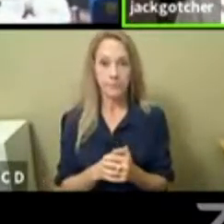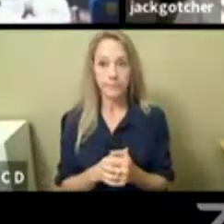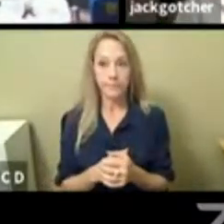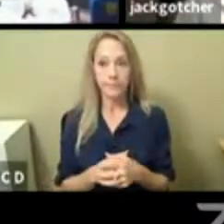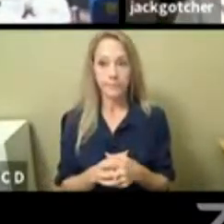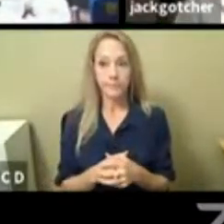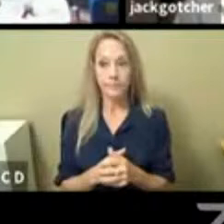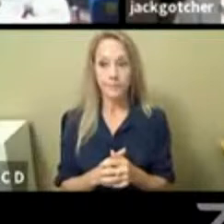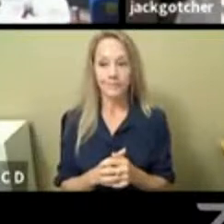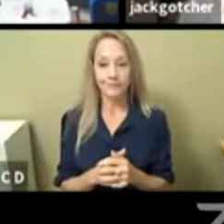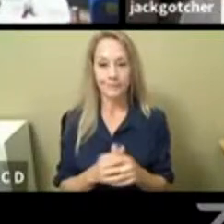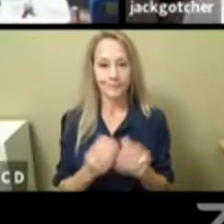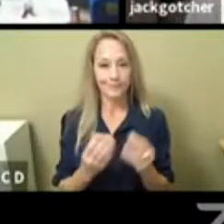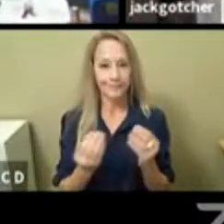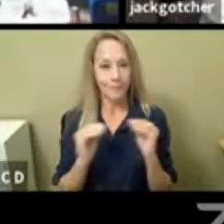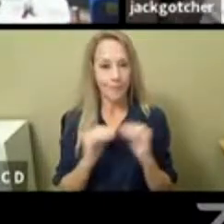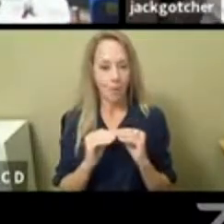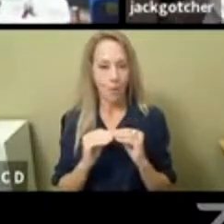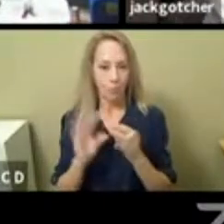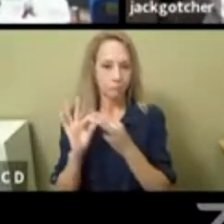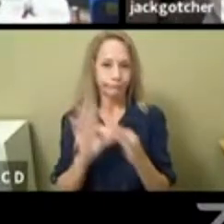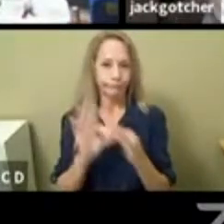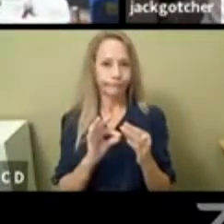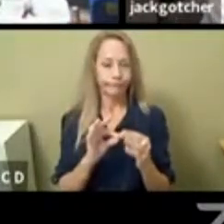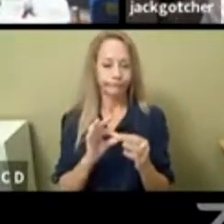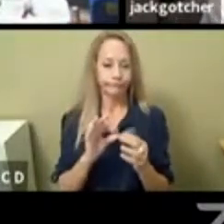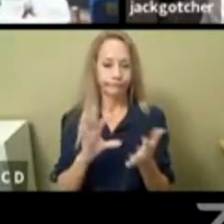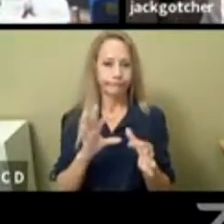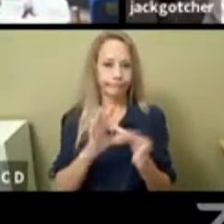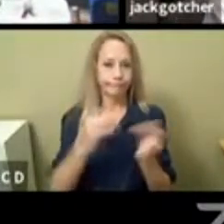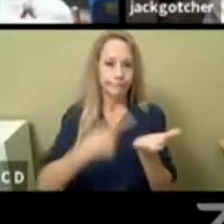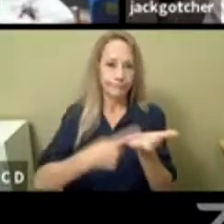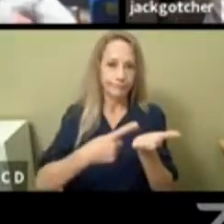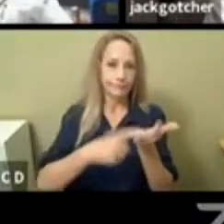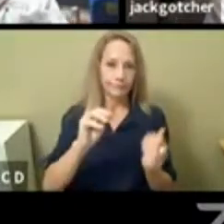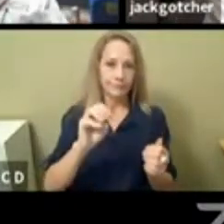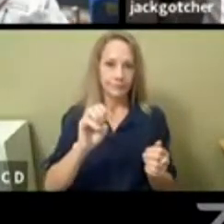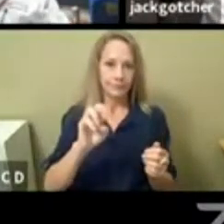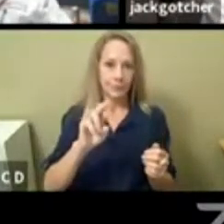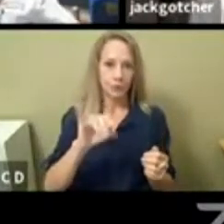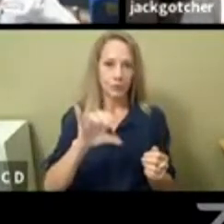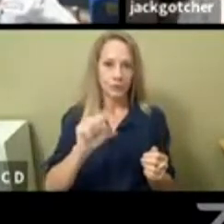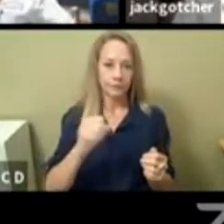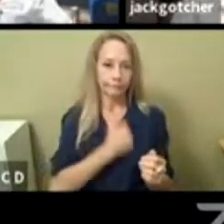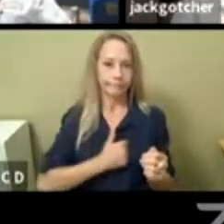So we're getting more to come on the metrics, and I apologize for that. We'll bring them back next time.